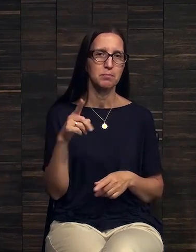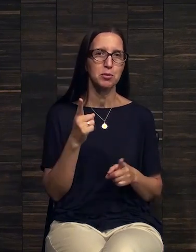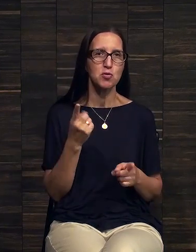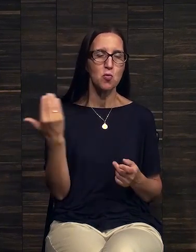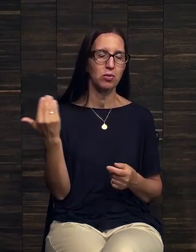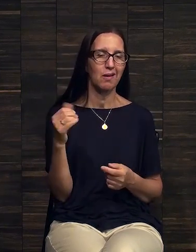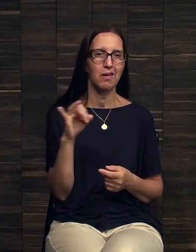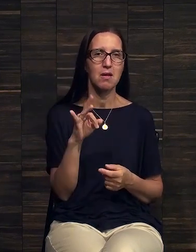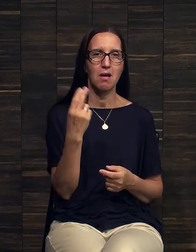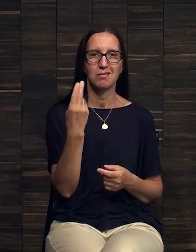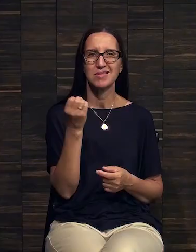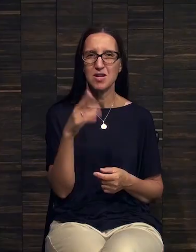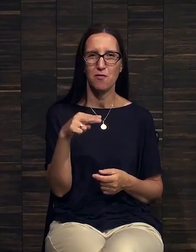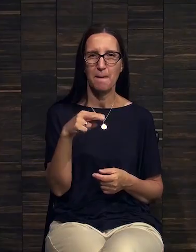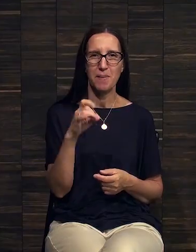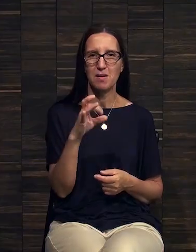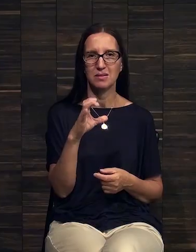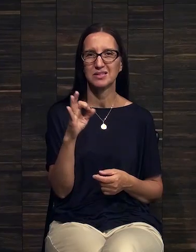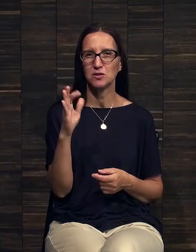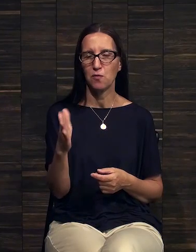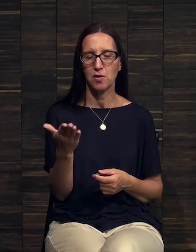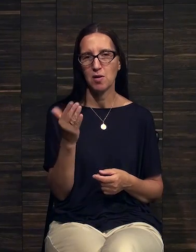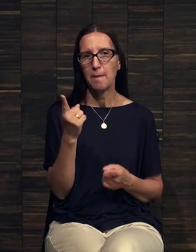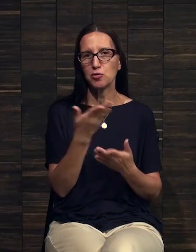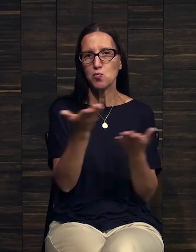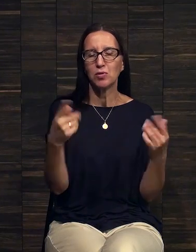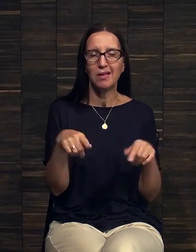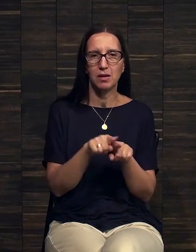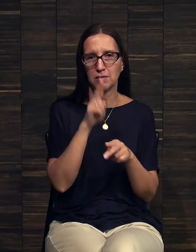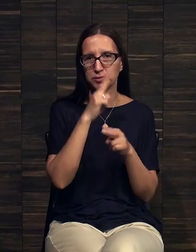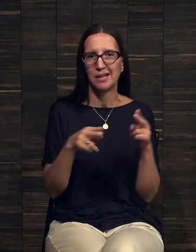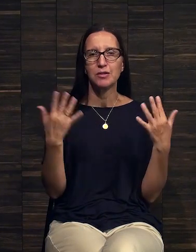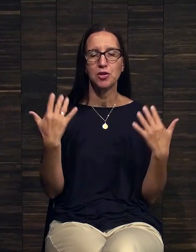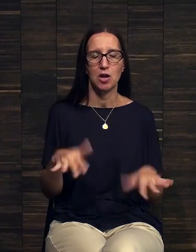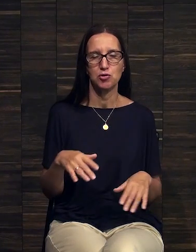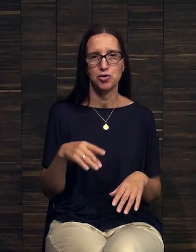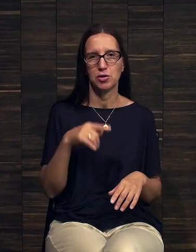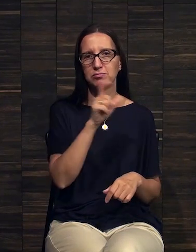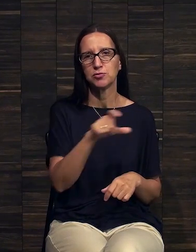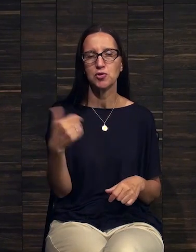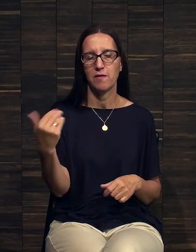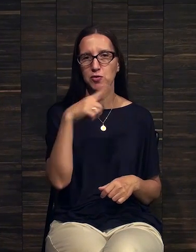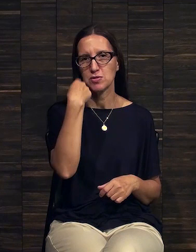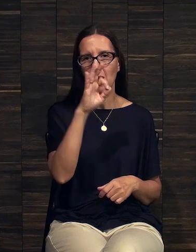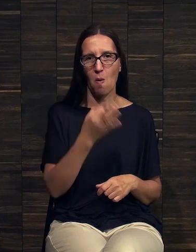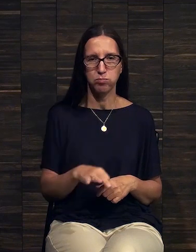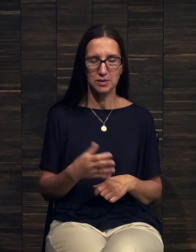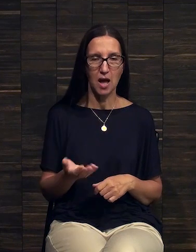symbolize the Persian soldiers, and some of them they're losing the